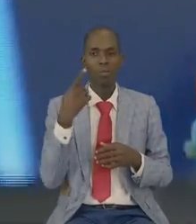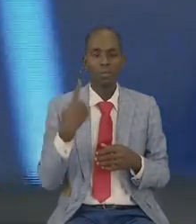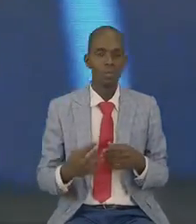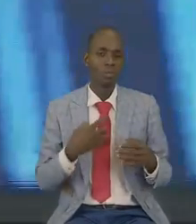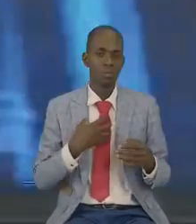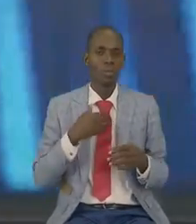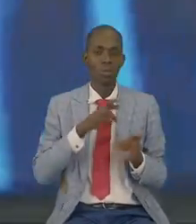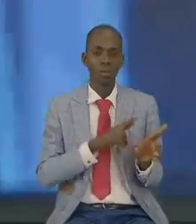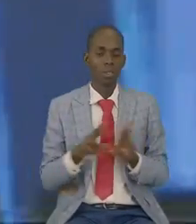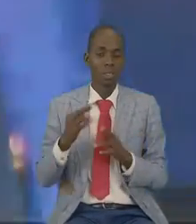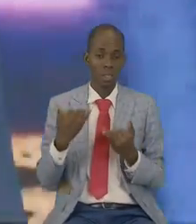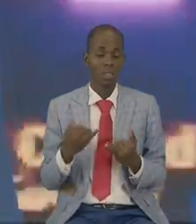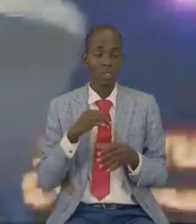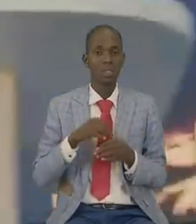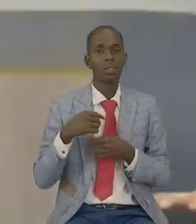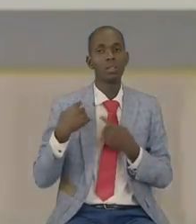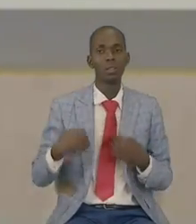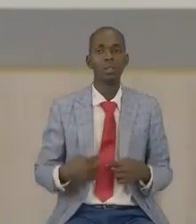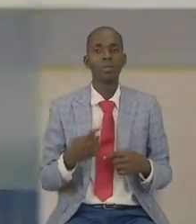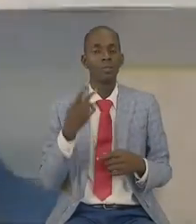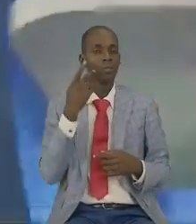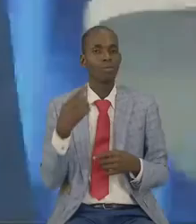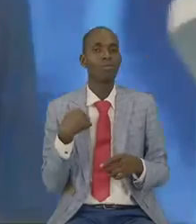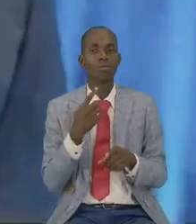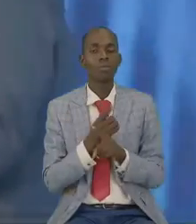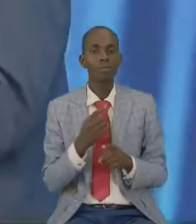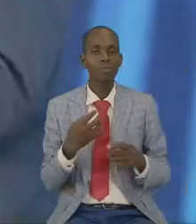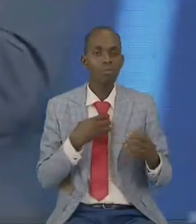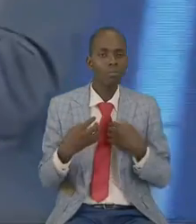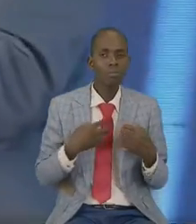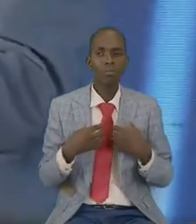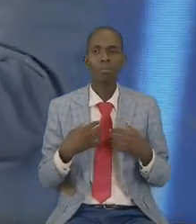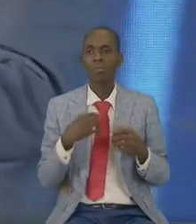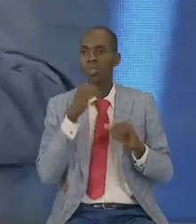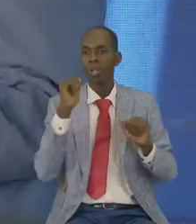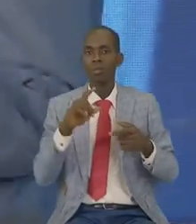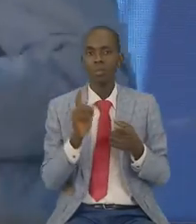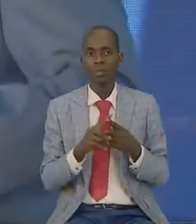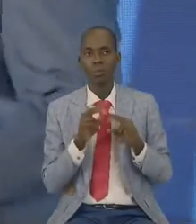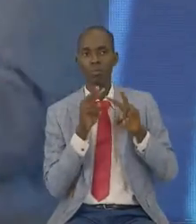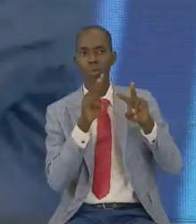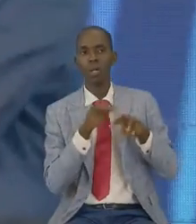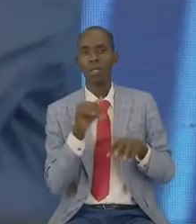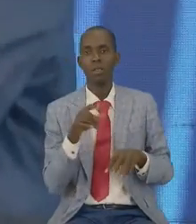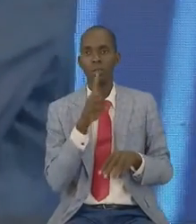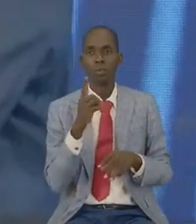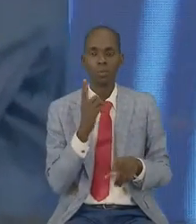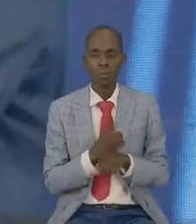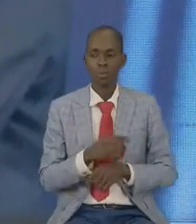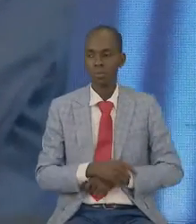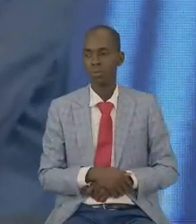the heart. And you know, we're just grumbling, we're not able to look at anybody now, but we're just, you